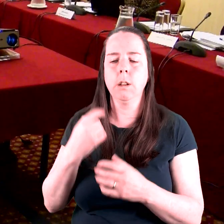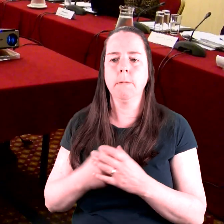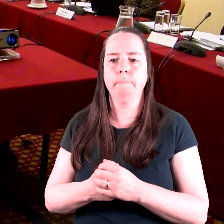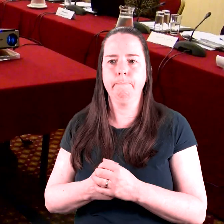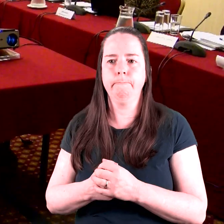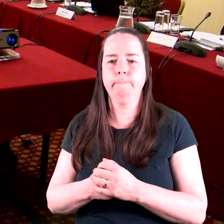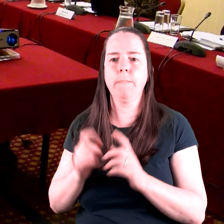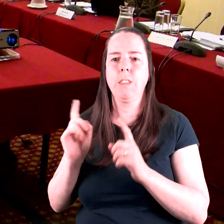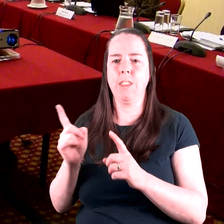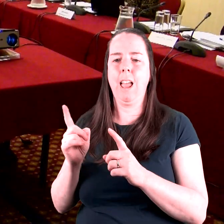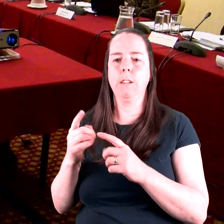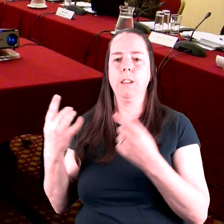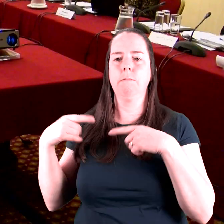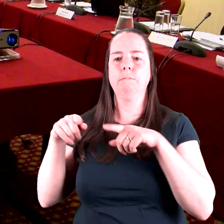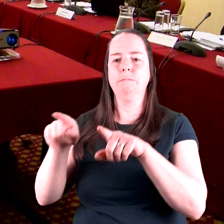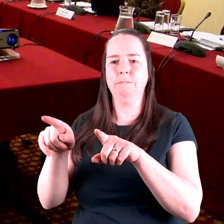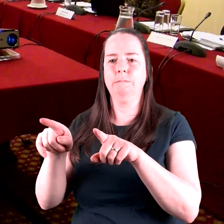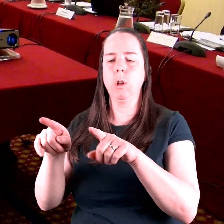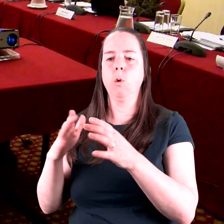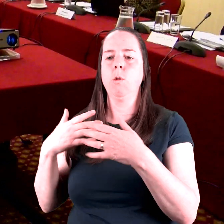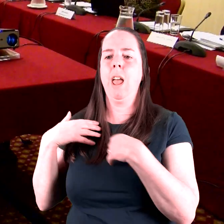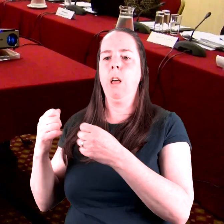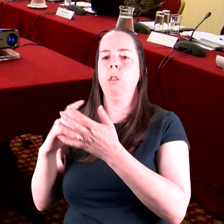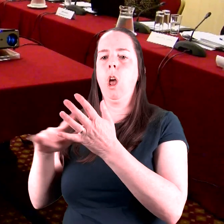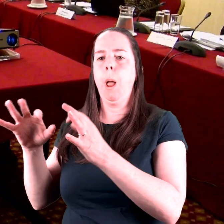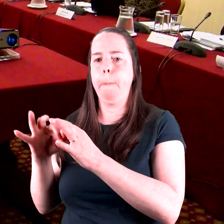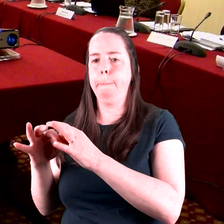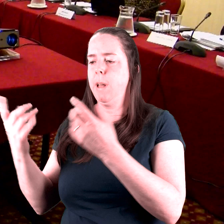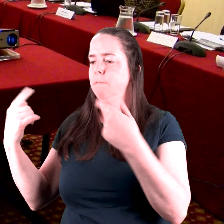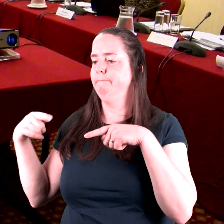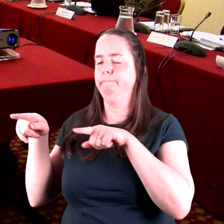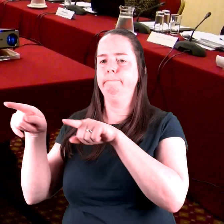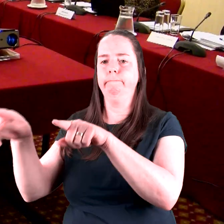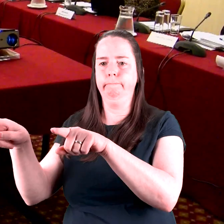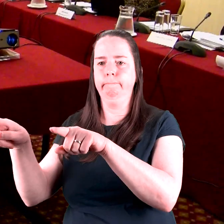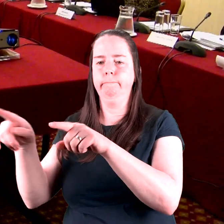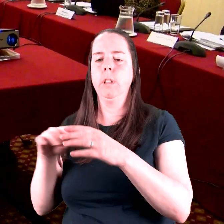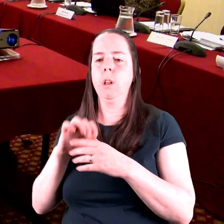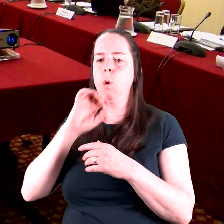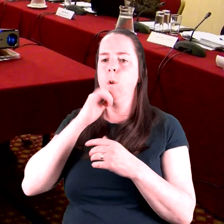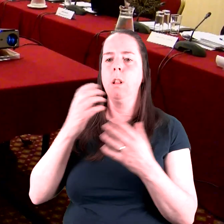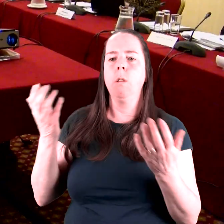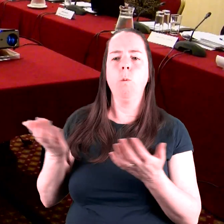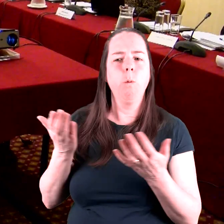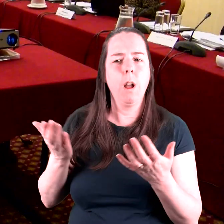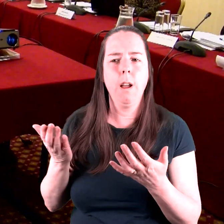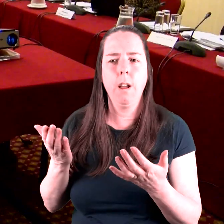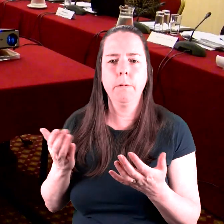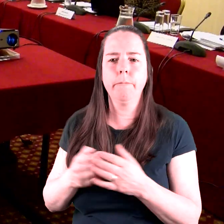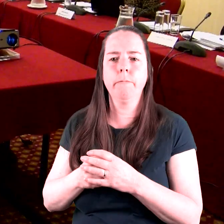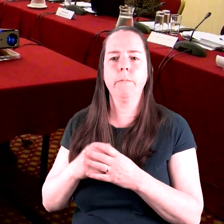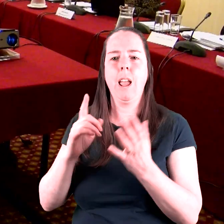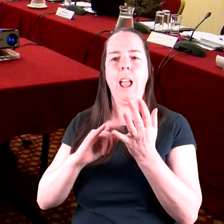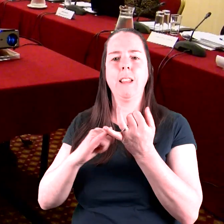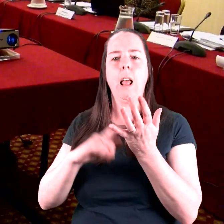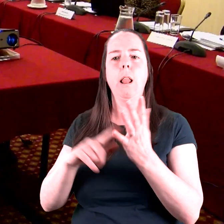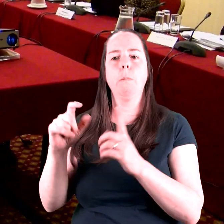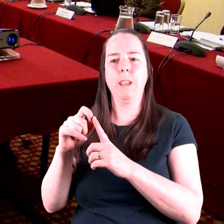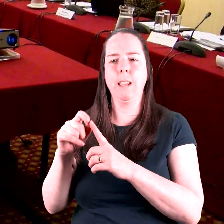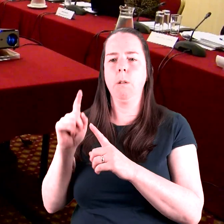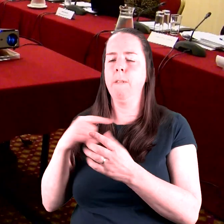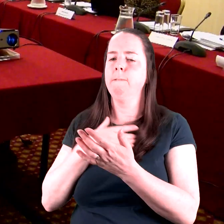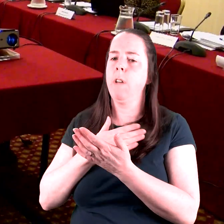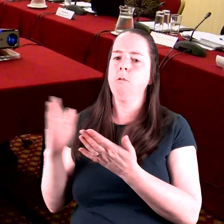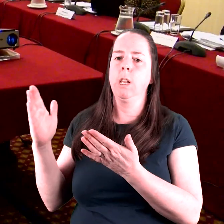So that is the parallel hub to the health hub in South West London. It will be hosted in